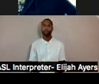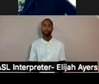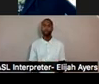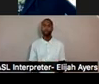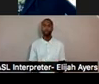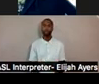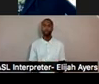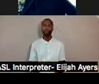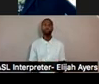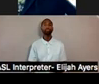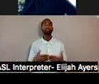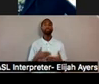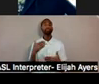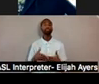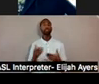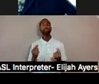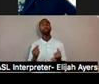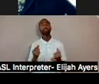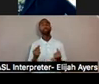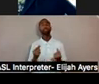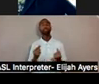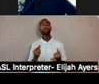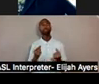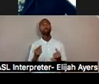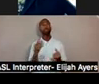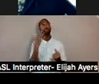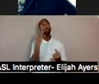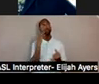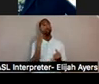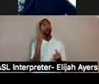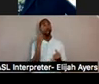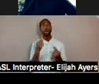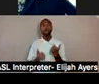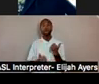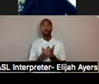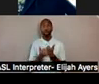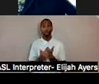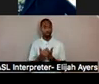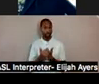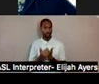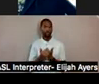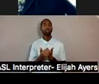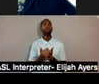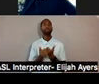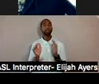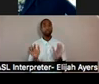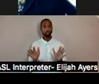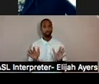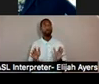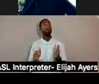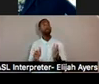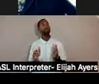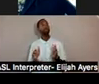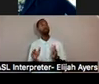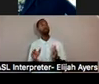So the next state is when we experience a sense of threat in our environment. So Stephen Porges